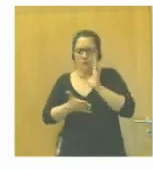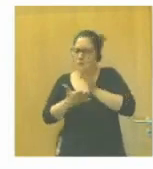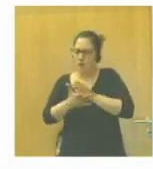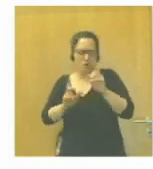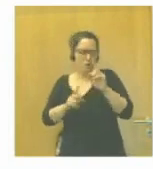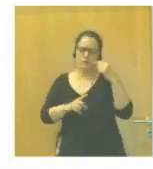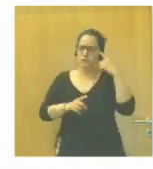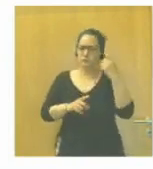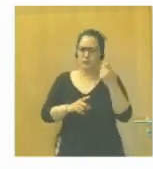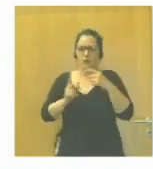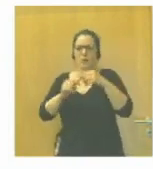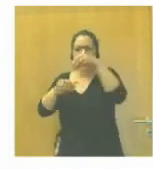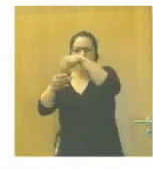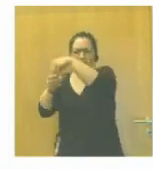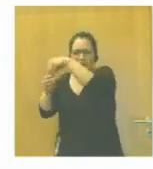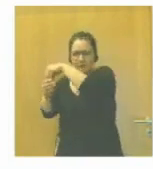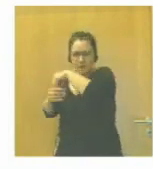they have a way forward.